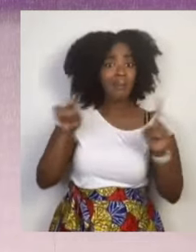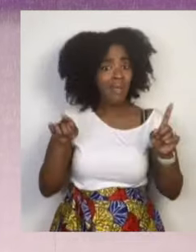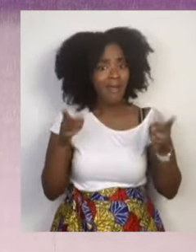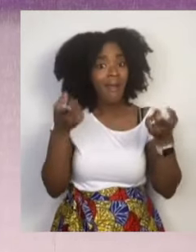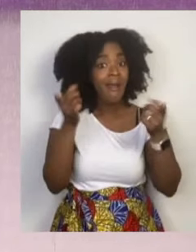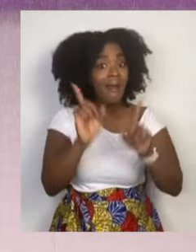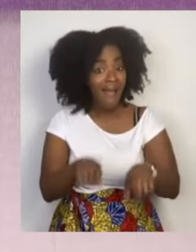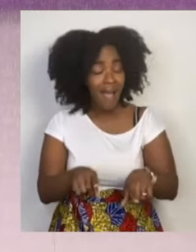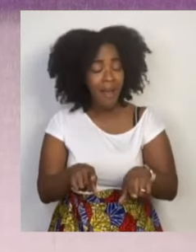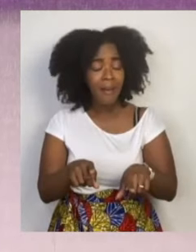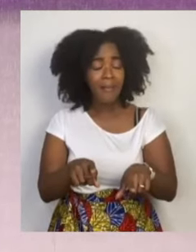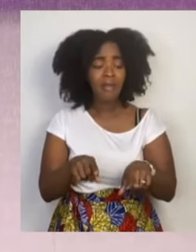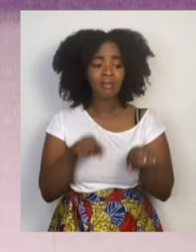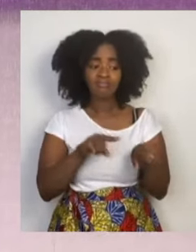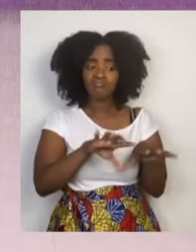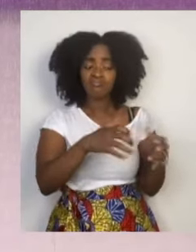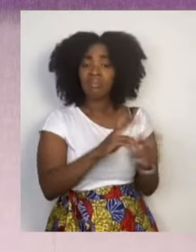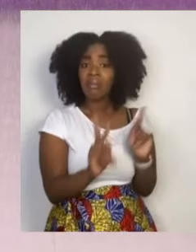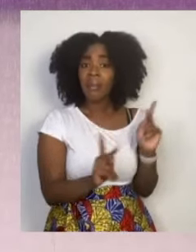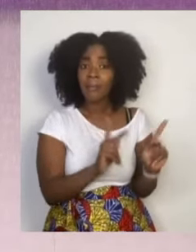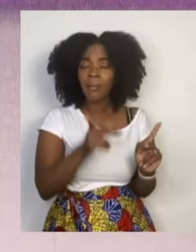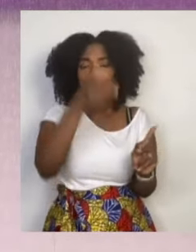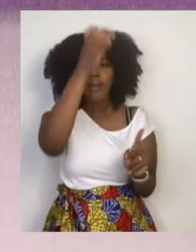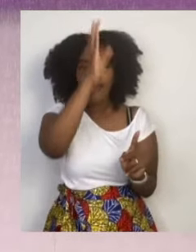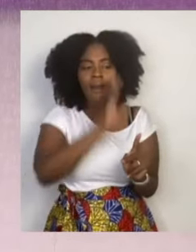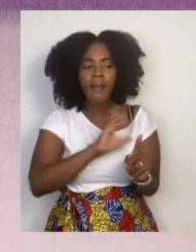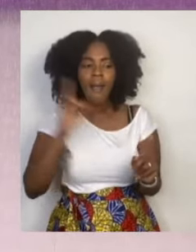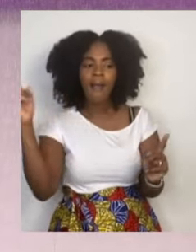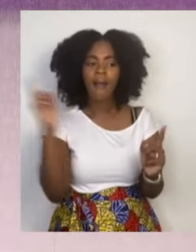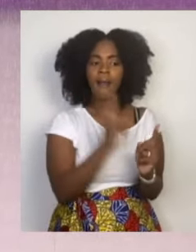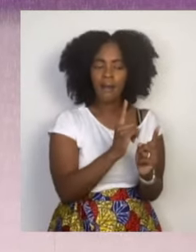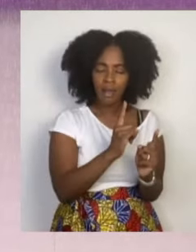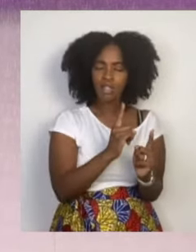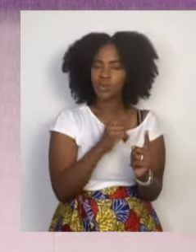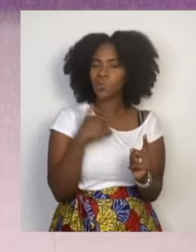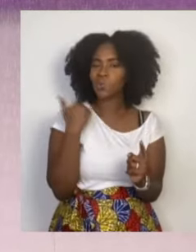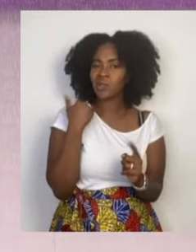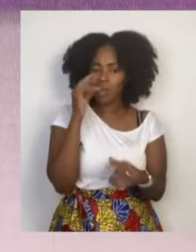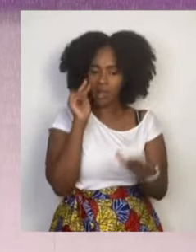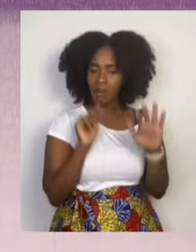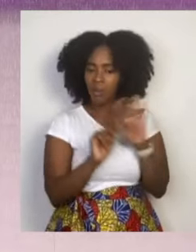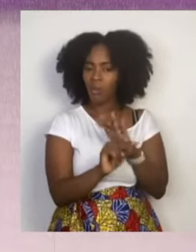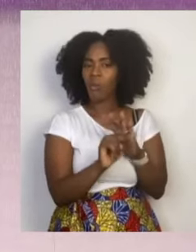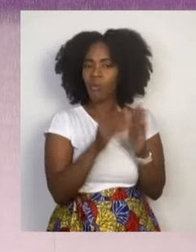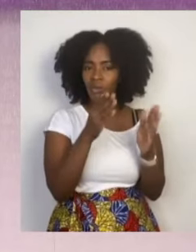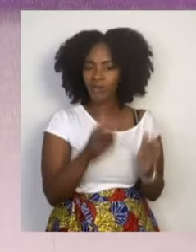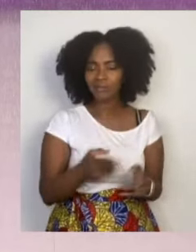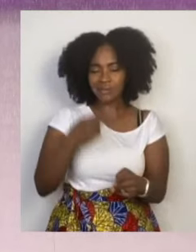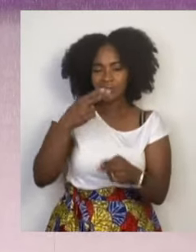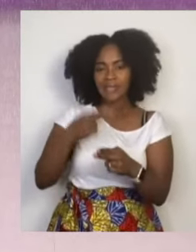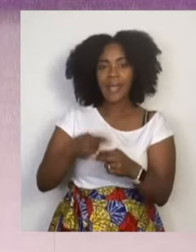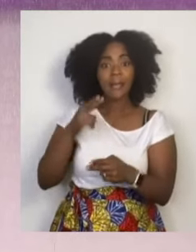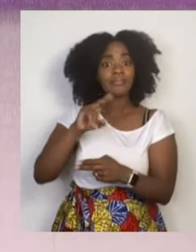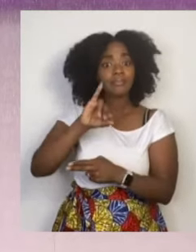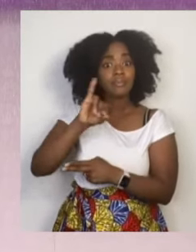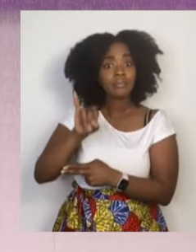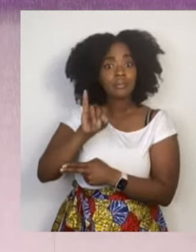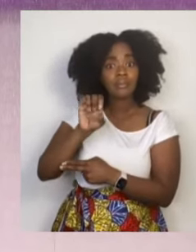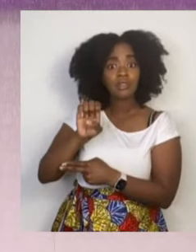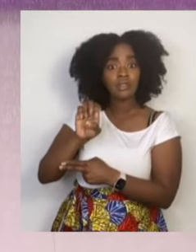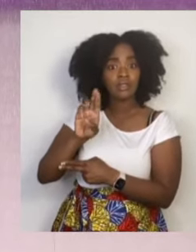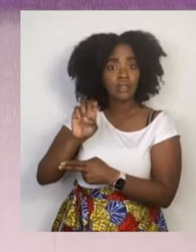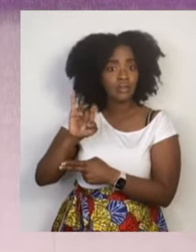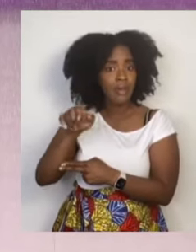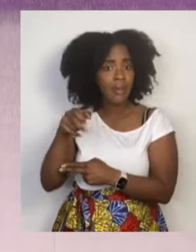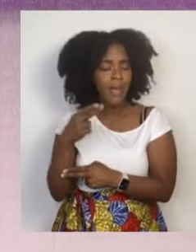rope, God comes and touches a young prophet by the name of Jeremiah on the shoulder and